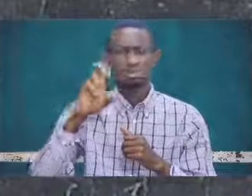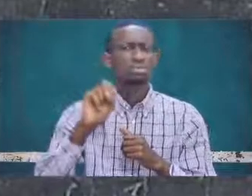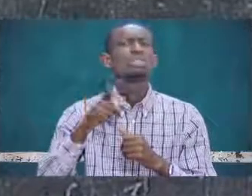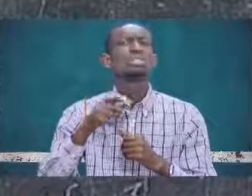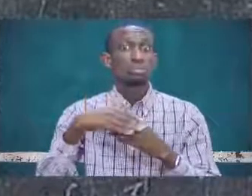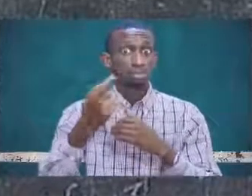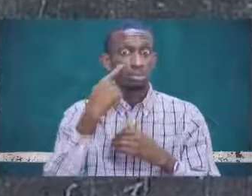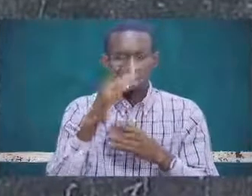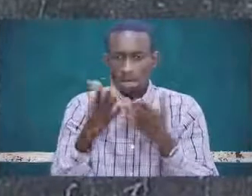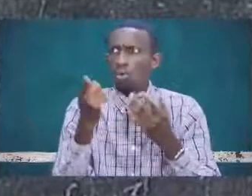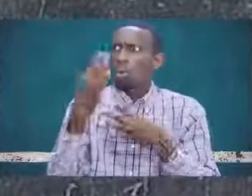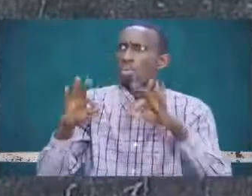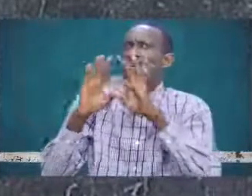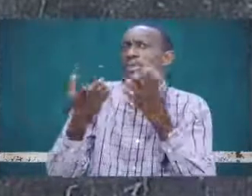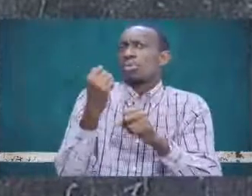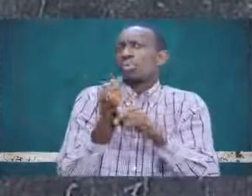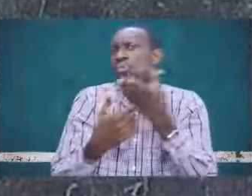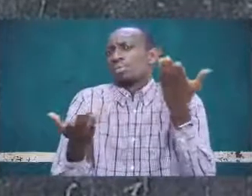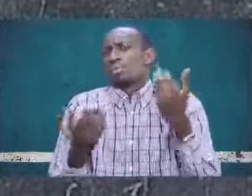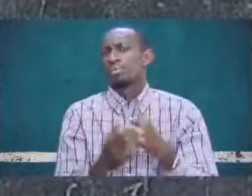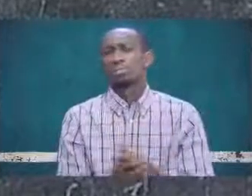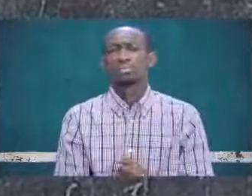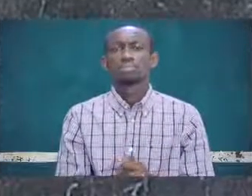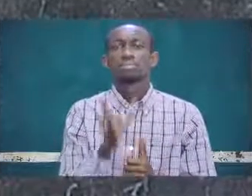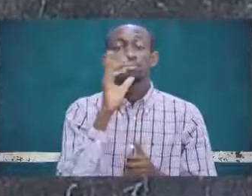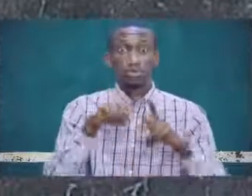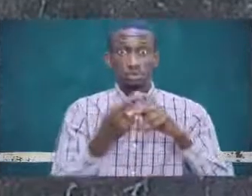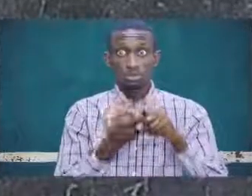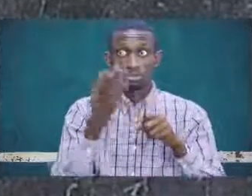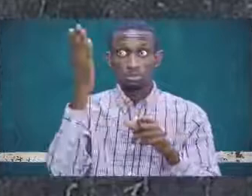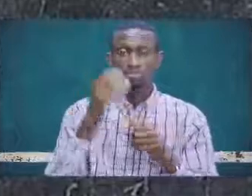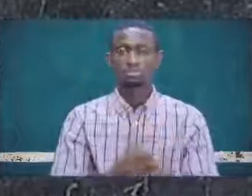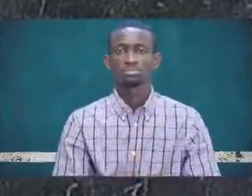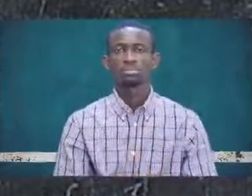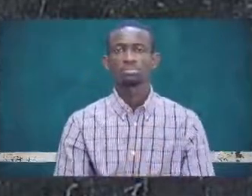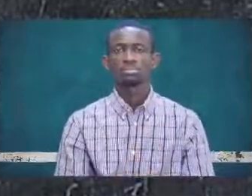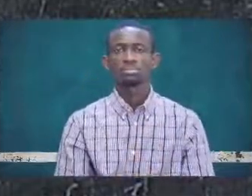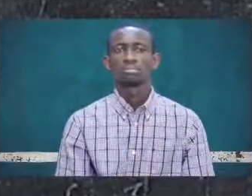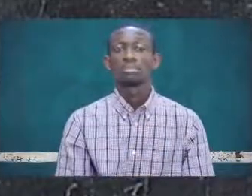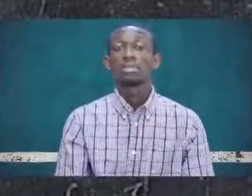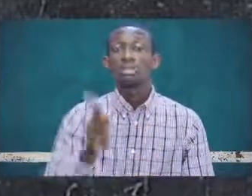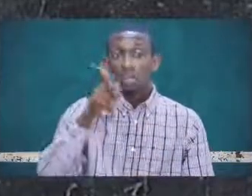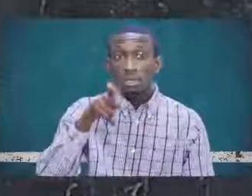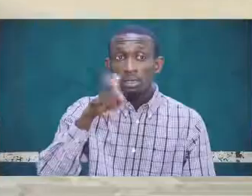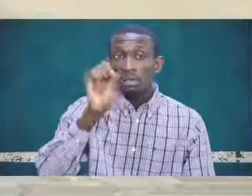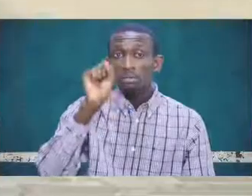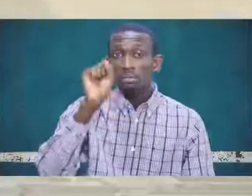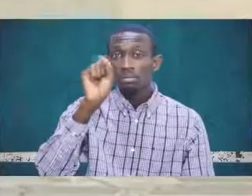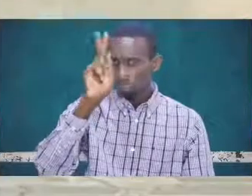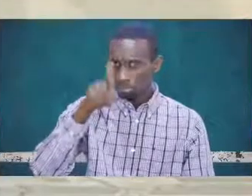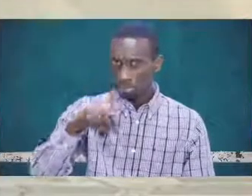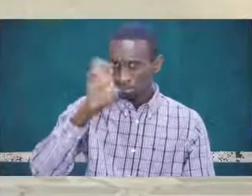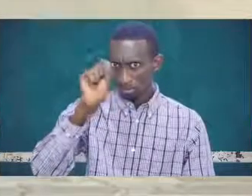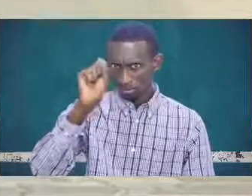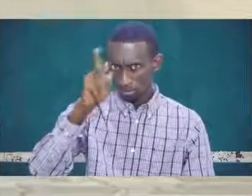and how are their functions. Let me start with the pepsin. Renin and pepsin, both of them, they